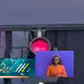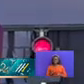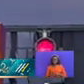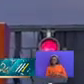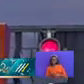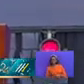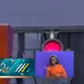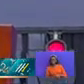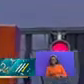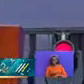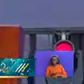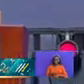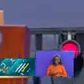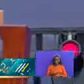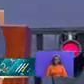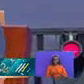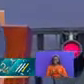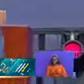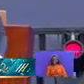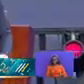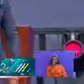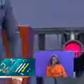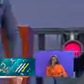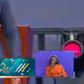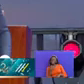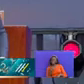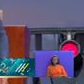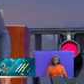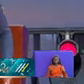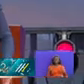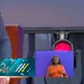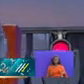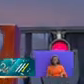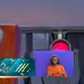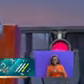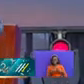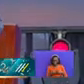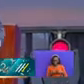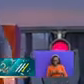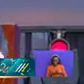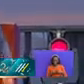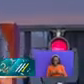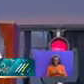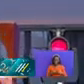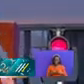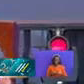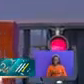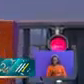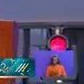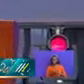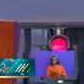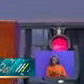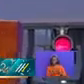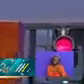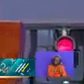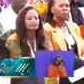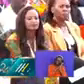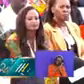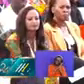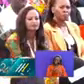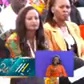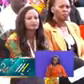nation and say I need favor to be accepted everyone is rejecting me listen while we were sleeping they were